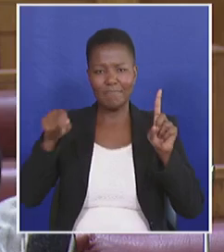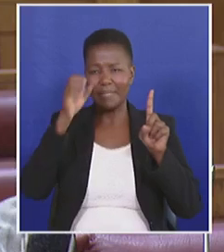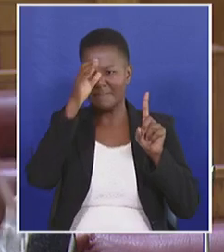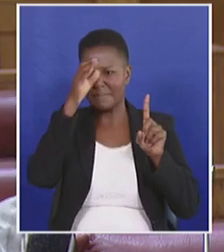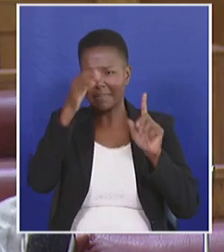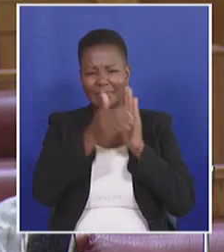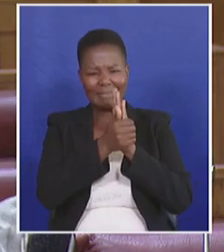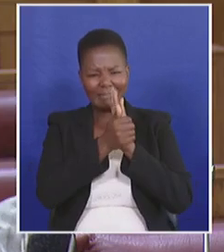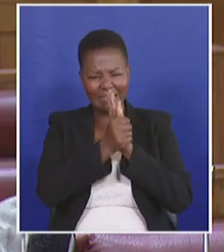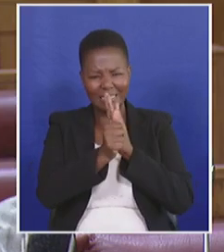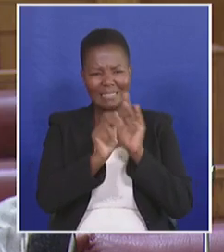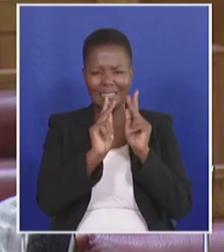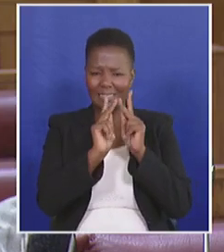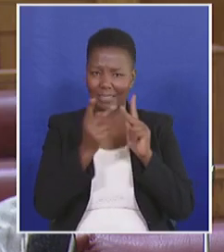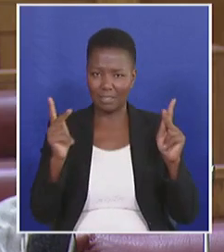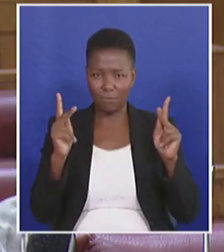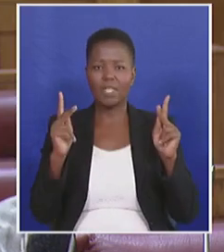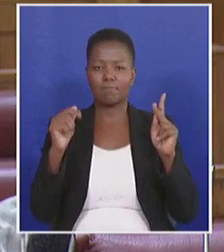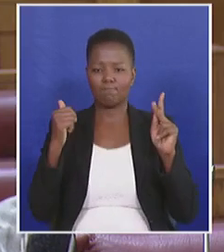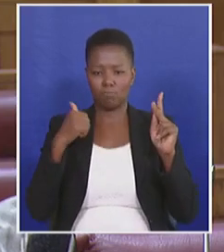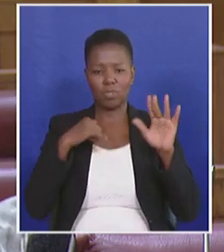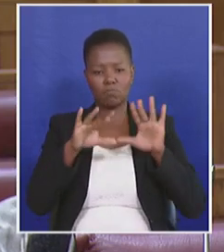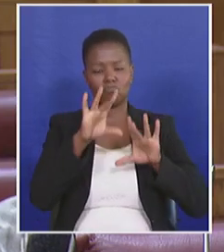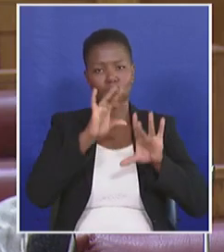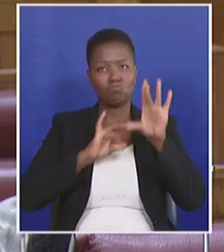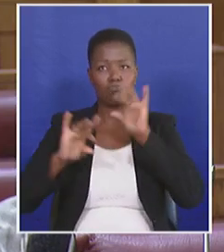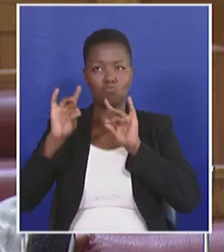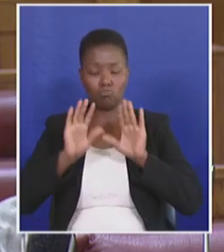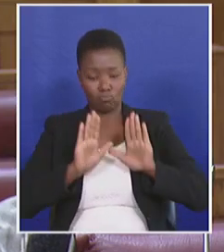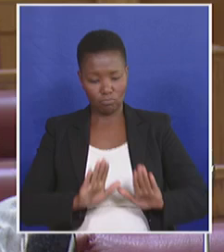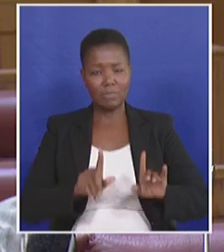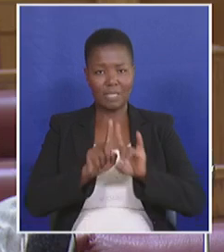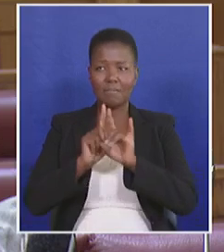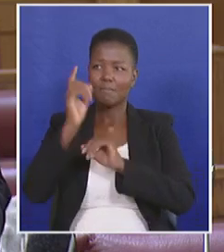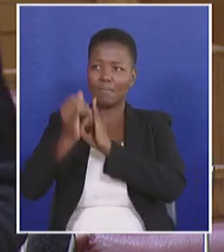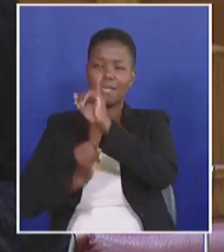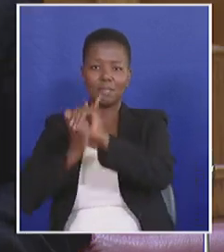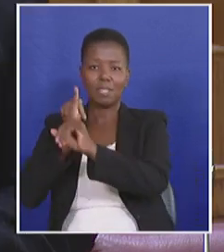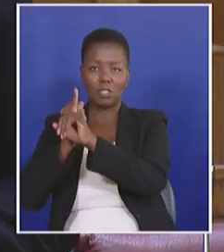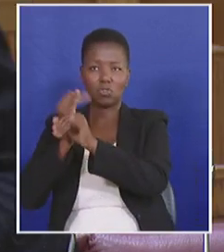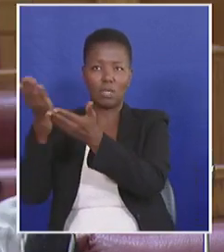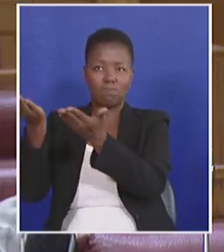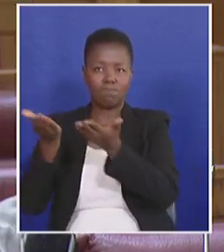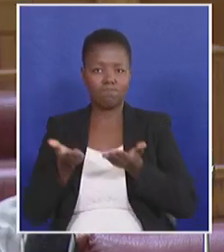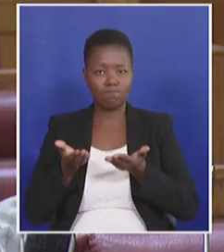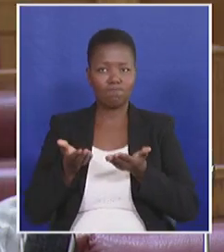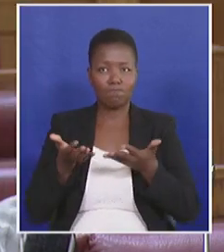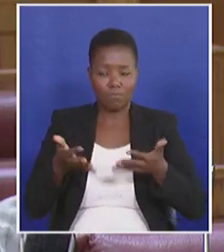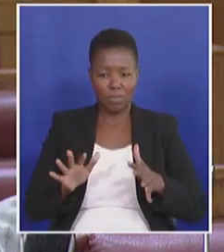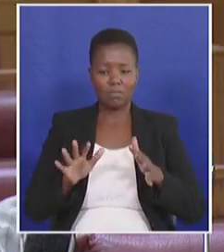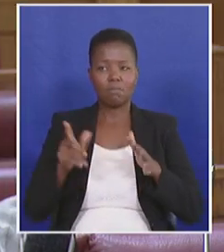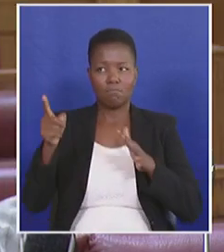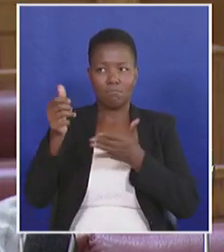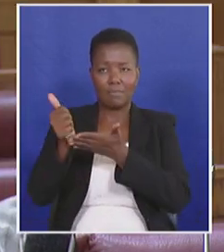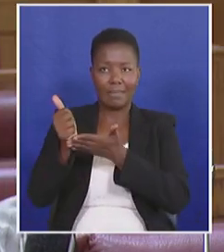different expertise and various sectors, both in the country but also internationally, in terms of us having got to be